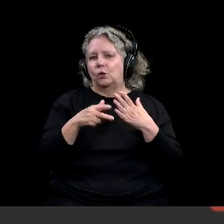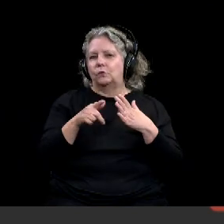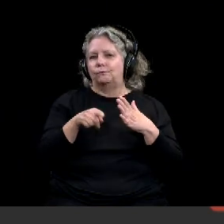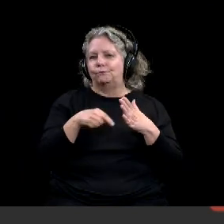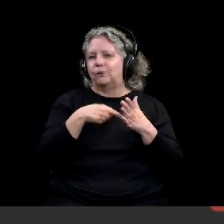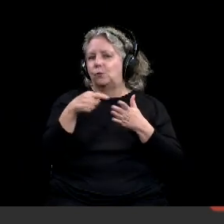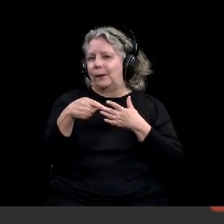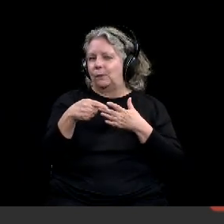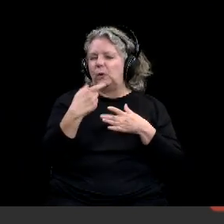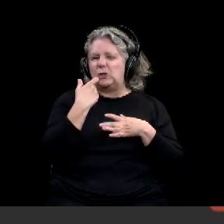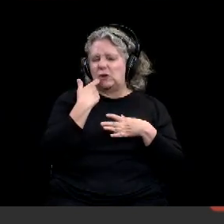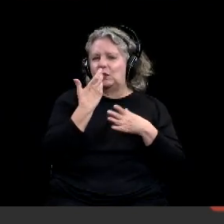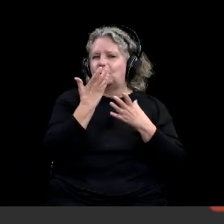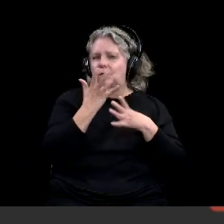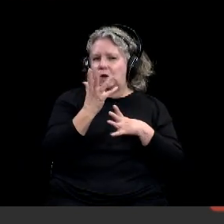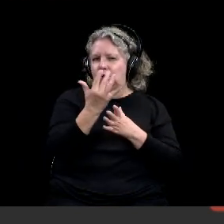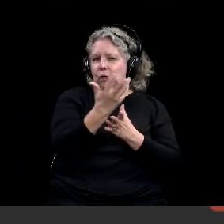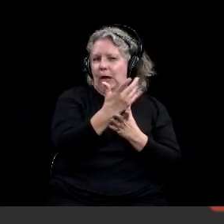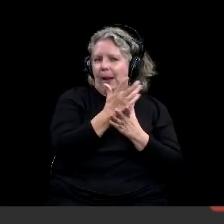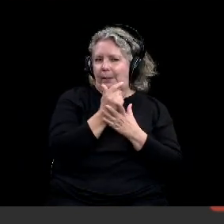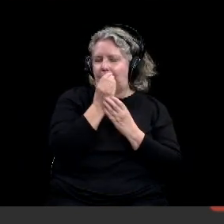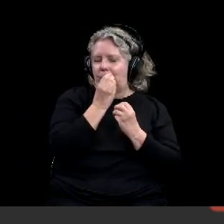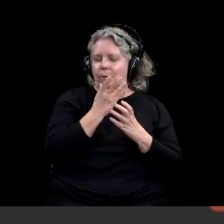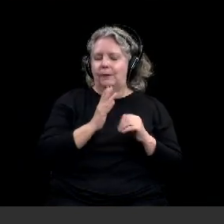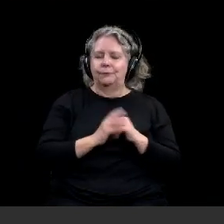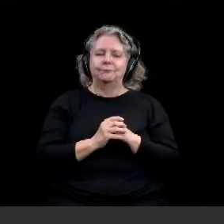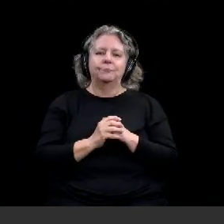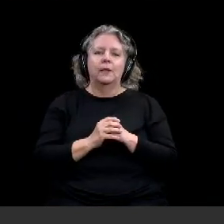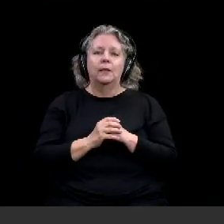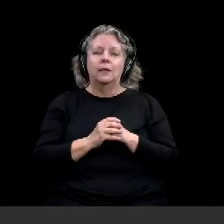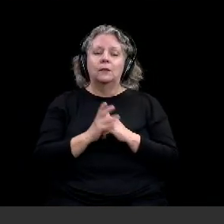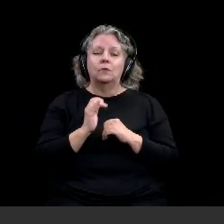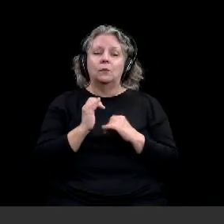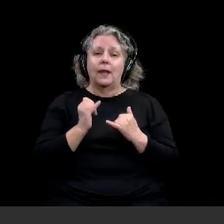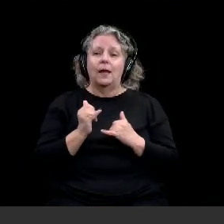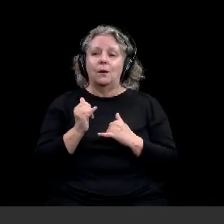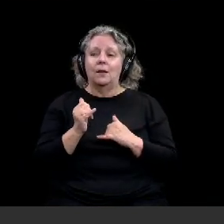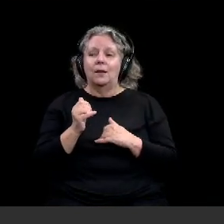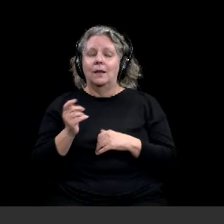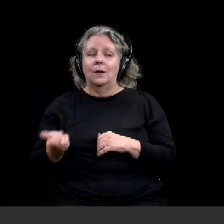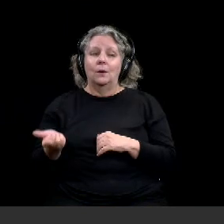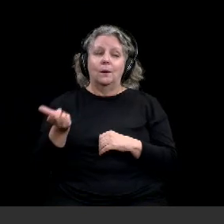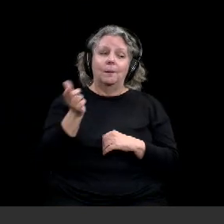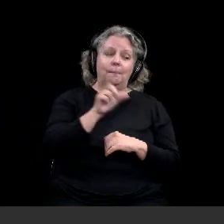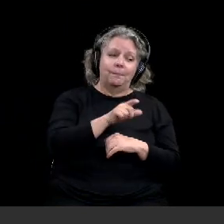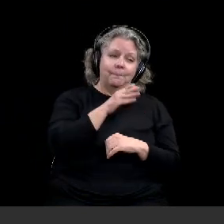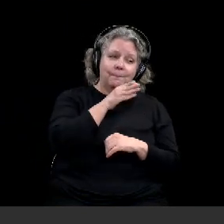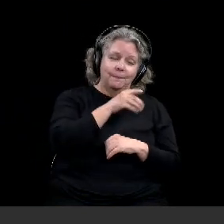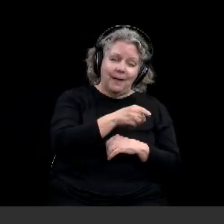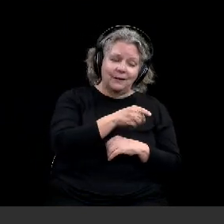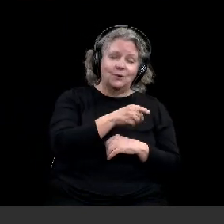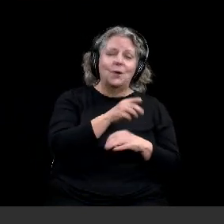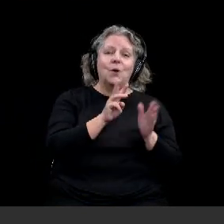top of the list now for our final round with Rihanna Sagert with Waco Tribune Herald. Rihanna, you have another question?